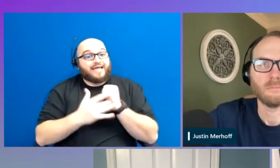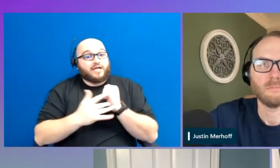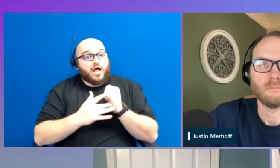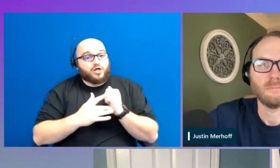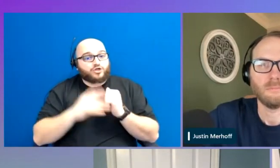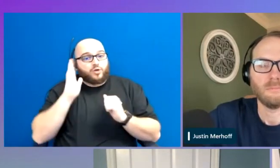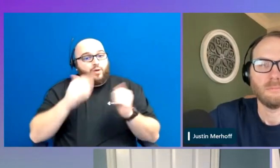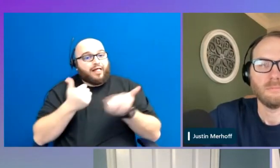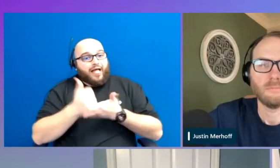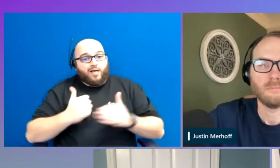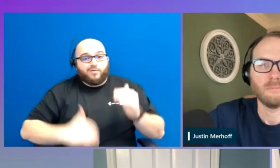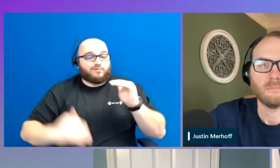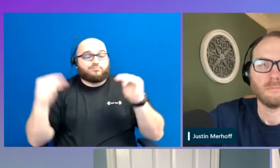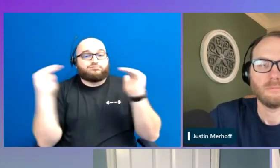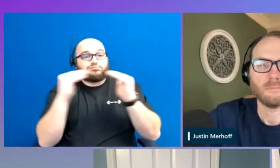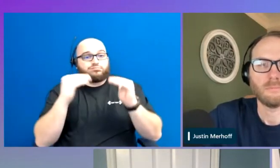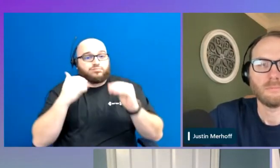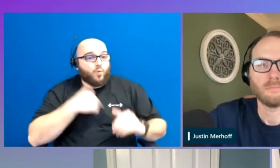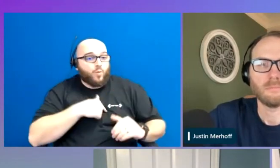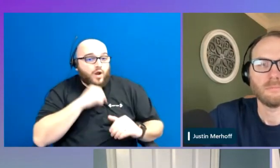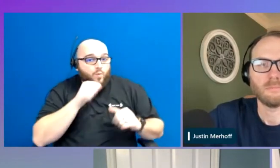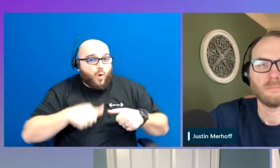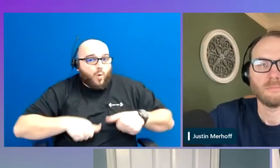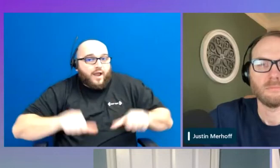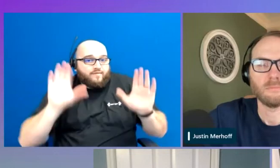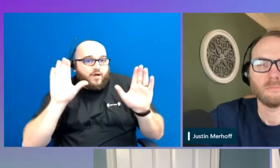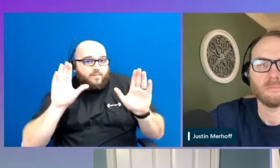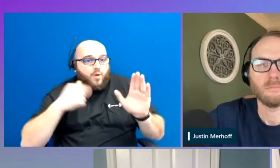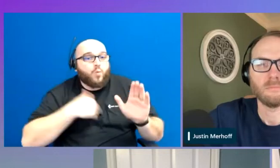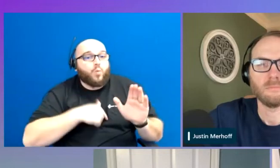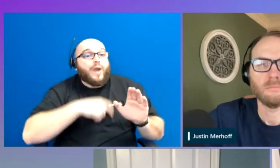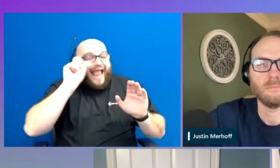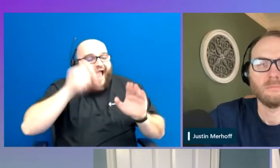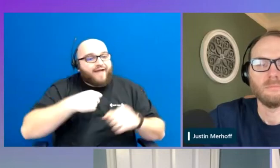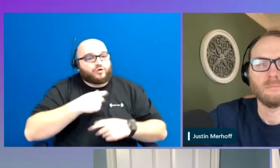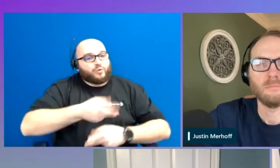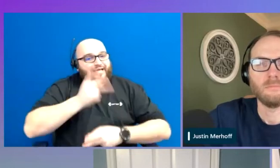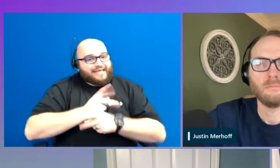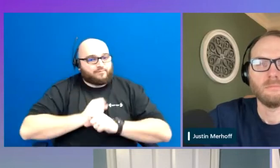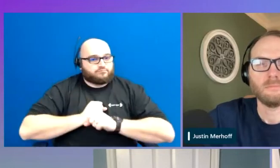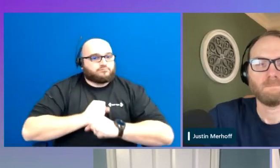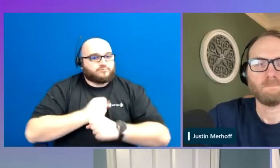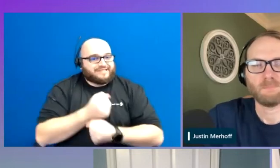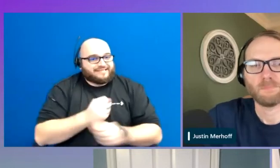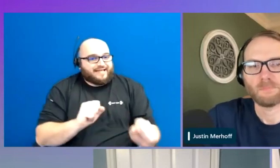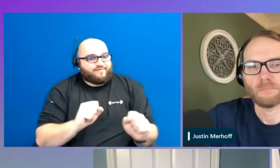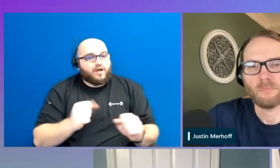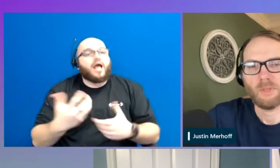not going to give it up. We've got to be secure. Please include us.